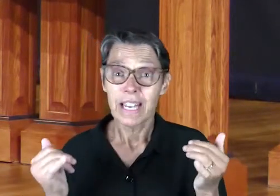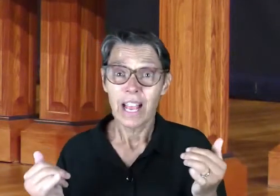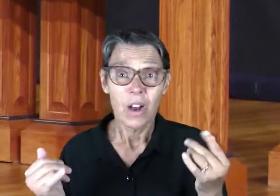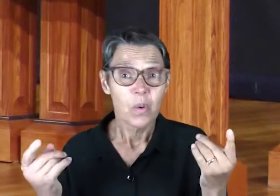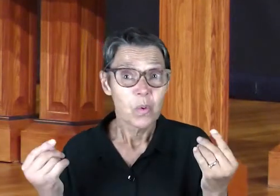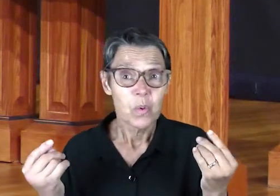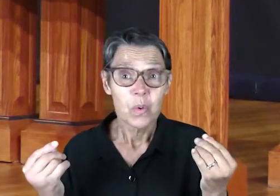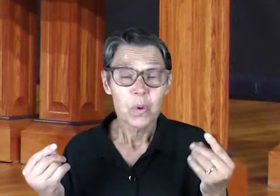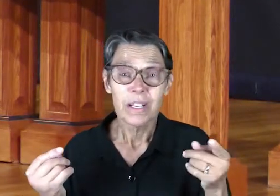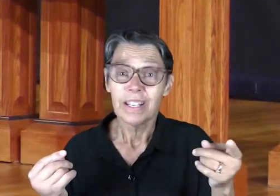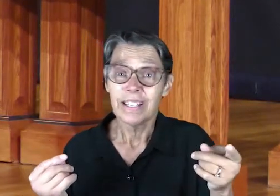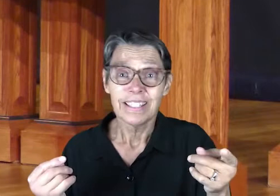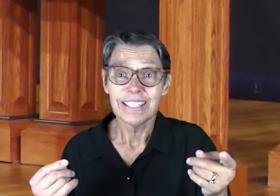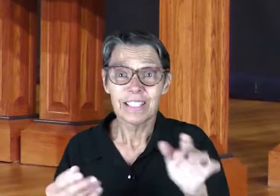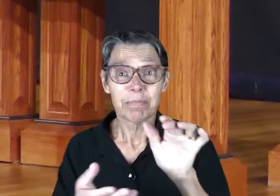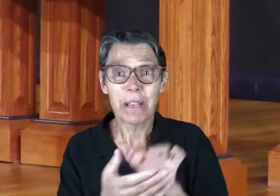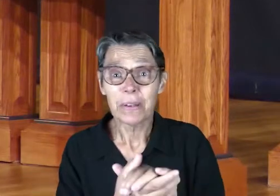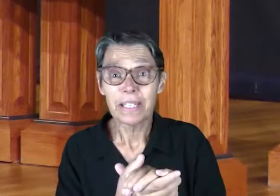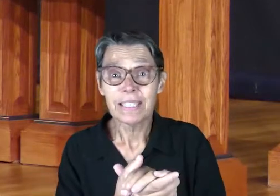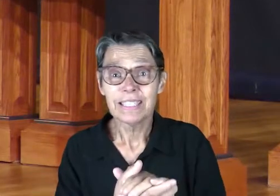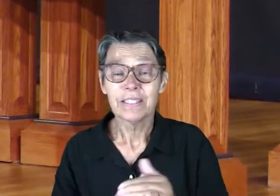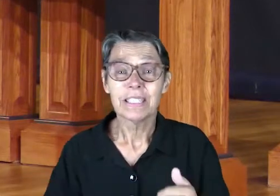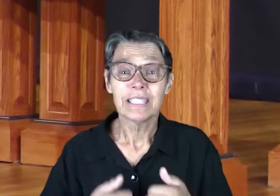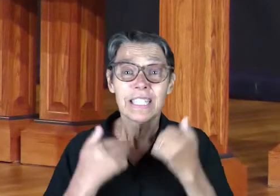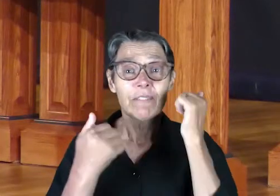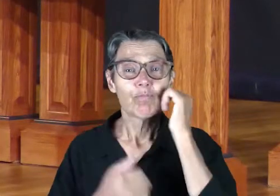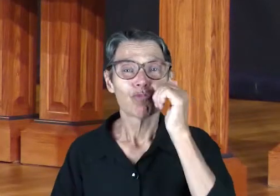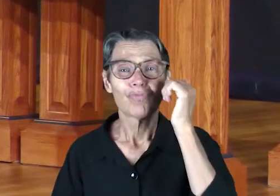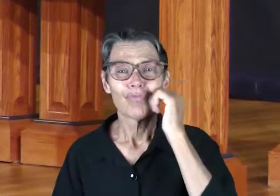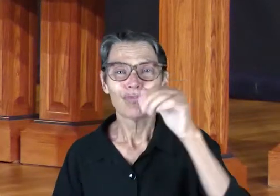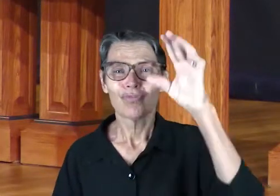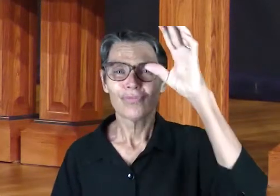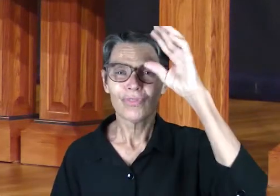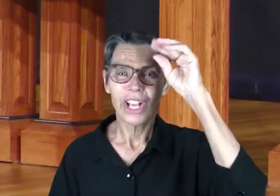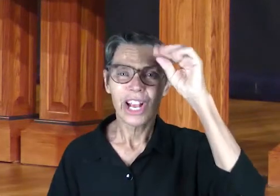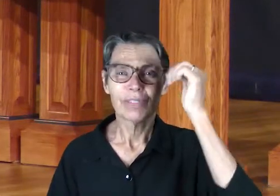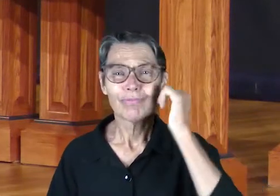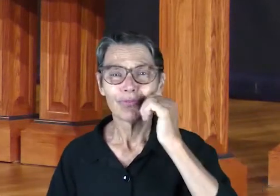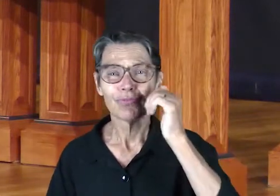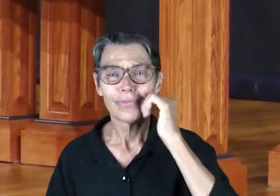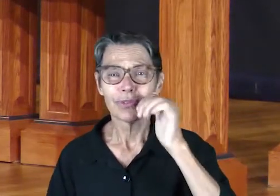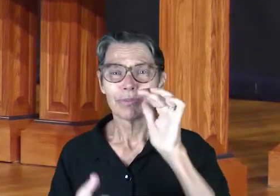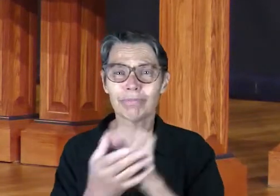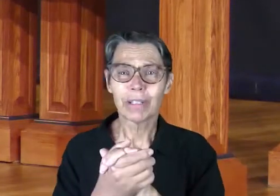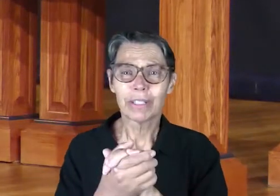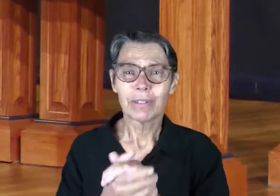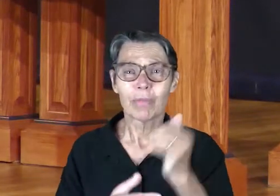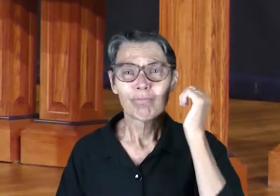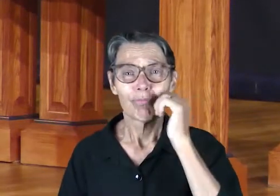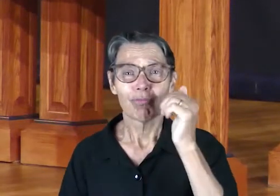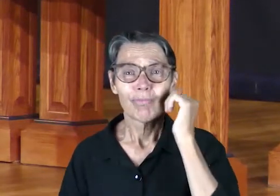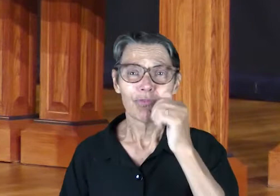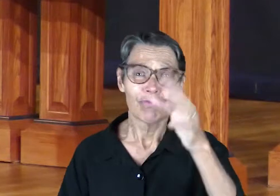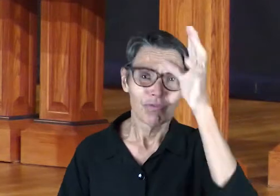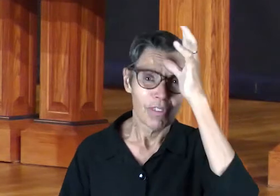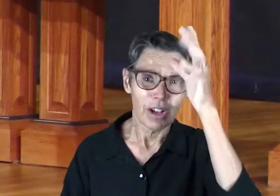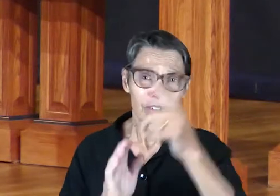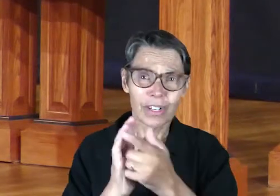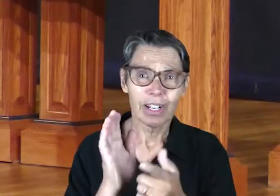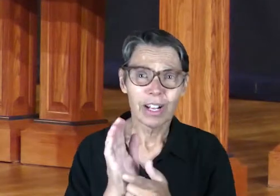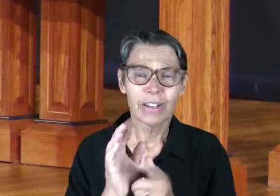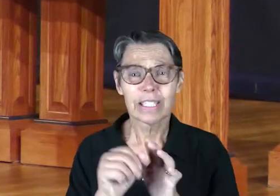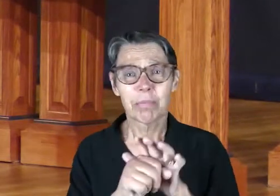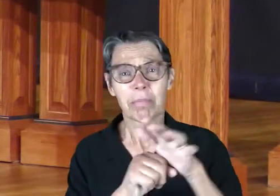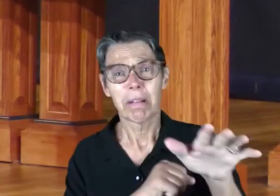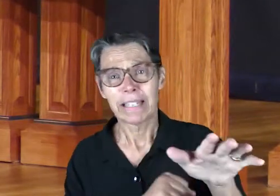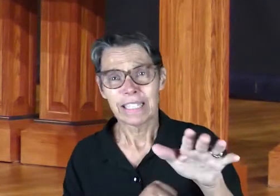and now he gets what? Now he gets the benefit of the doubt. He just gets to spend the rest of his life living as an ordinary guy in an ordinary marriage with an